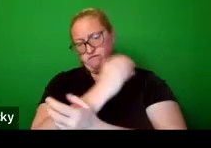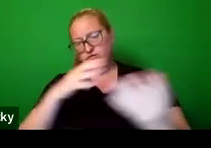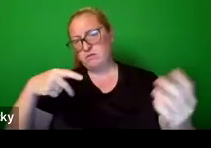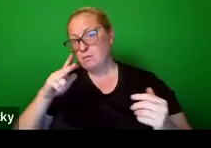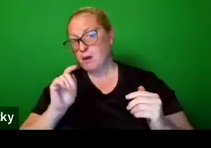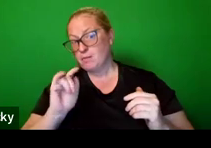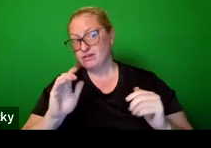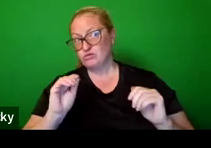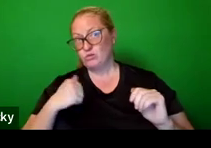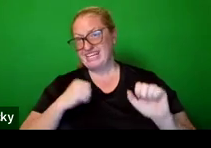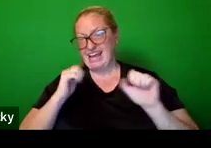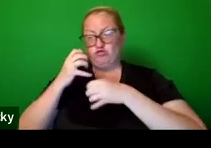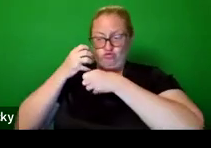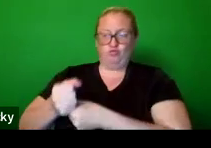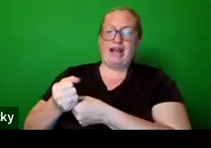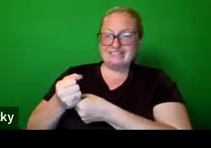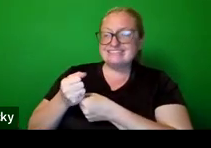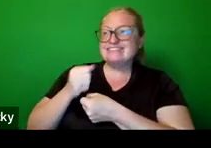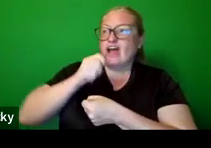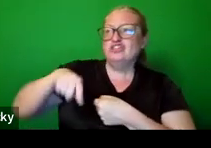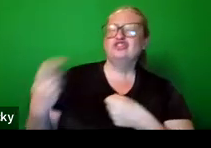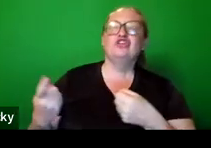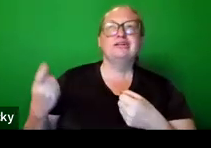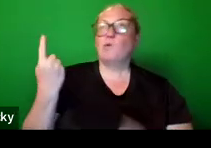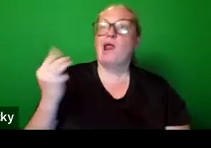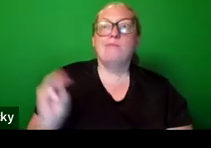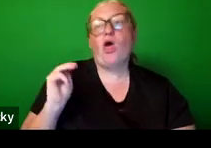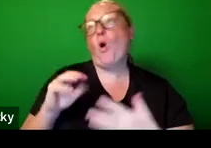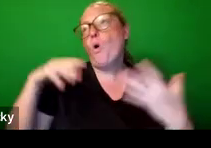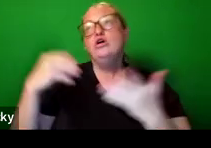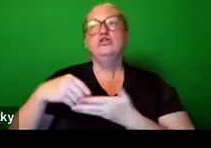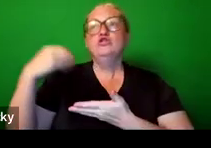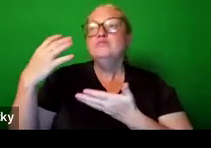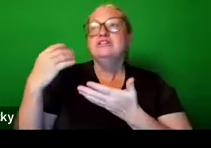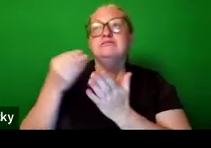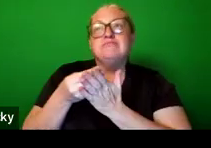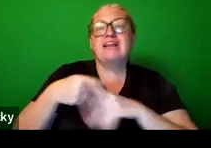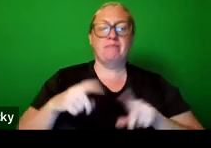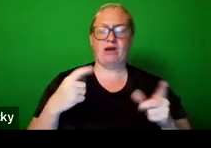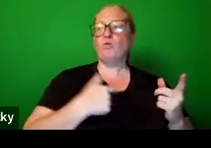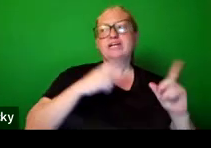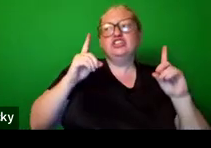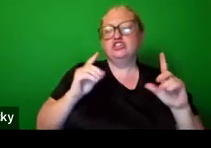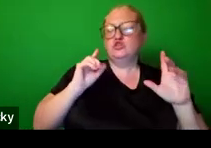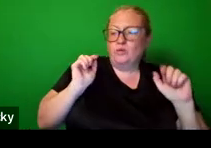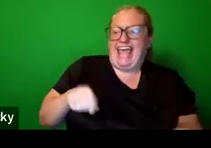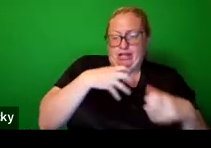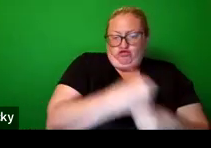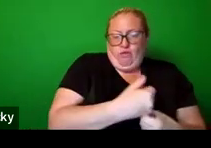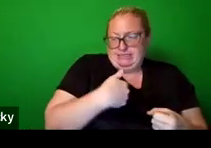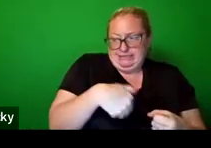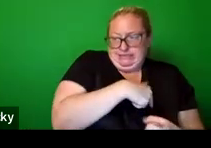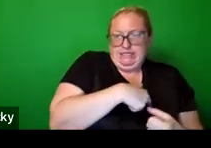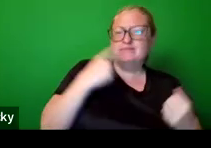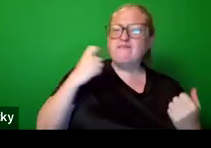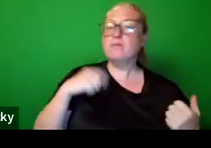believe that it's not that this is just too much money, but actually we do have this and it's not necessary? Because I think for me, that's what I would want to